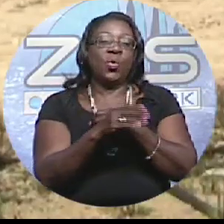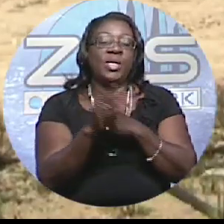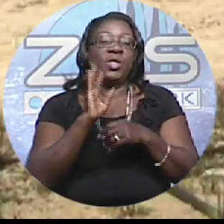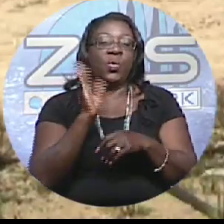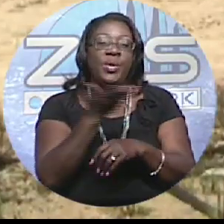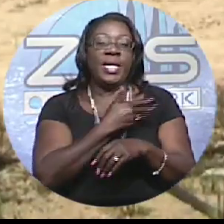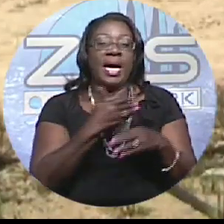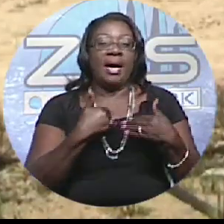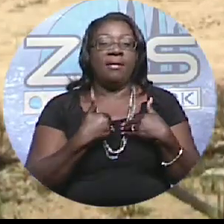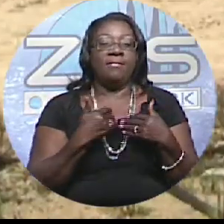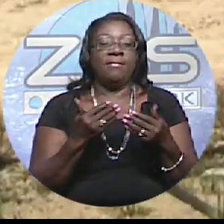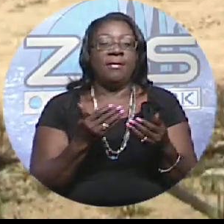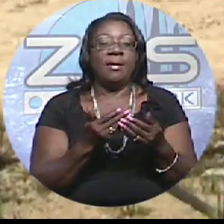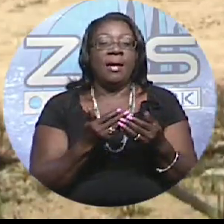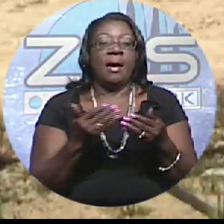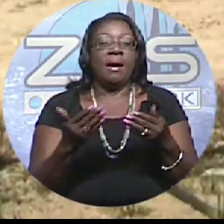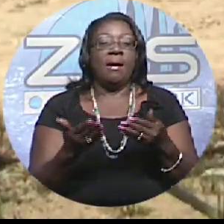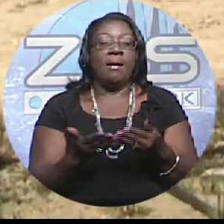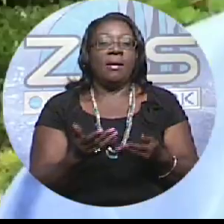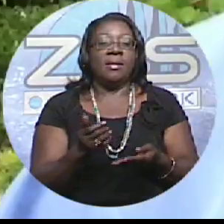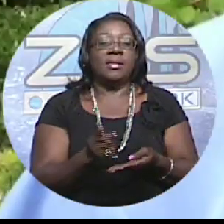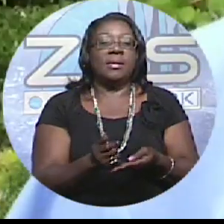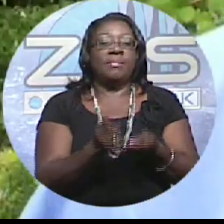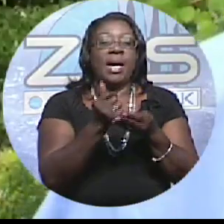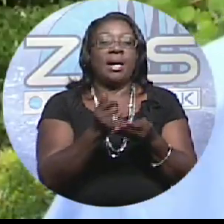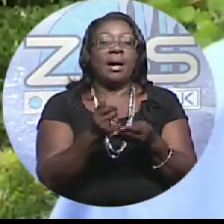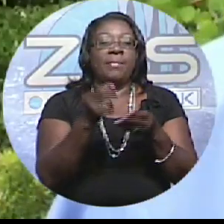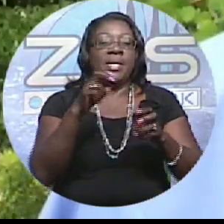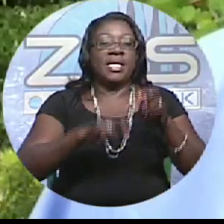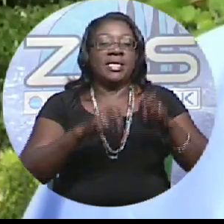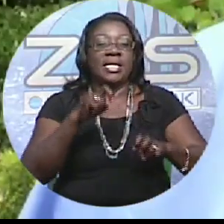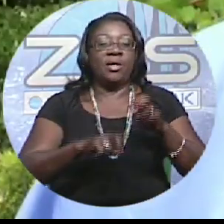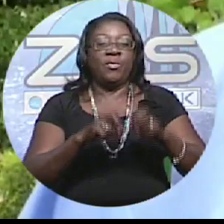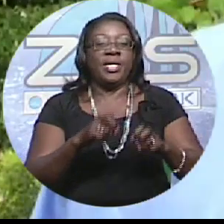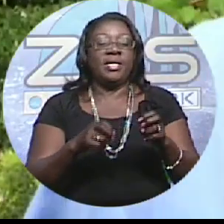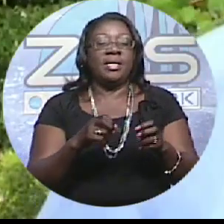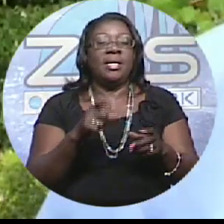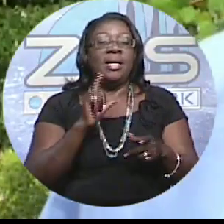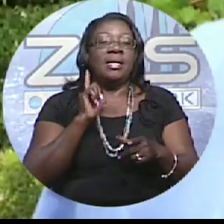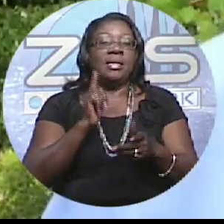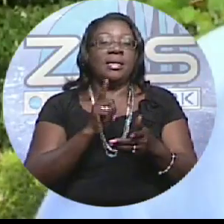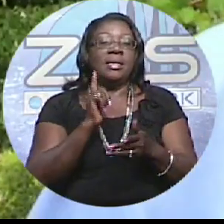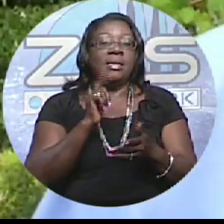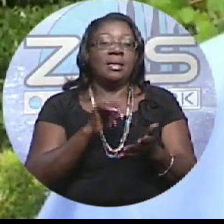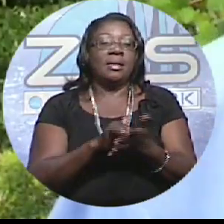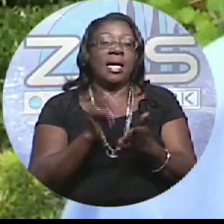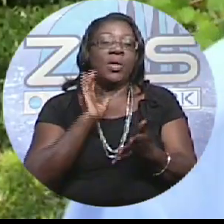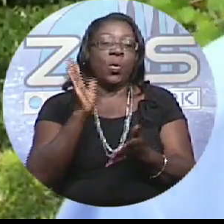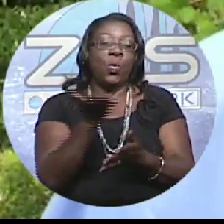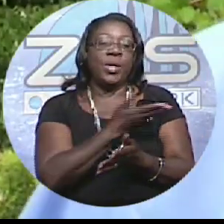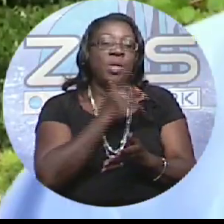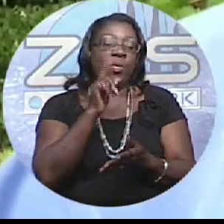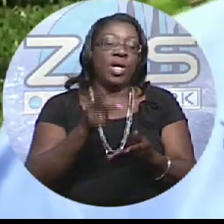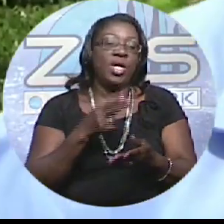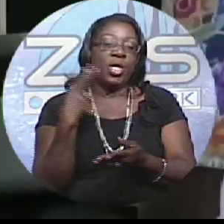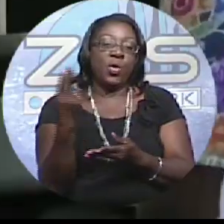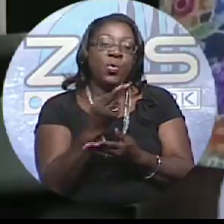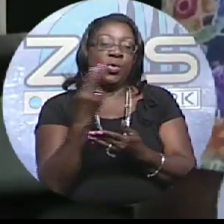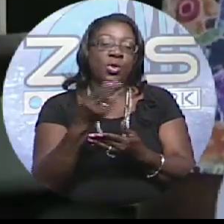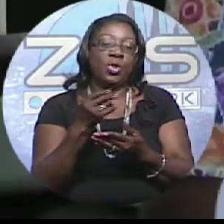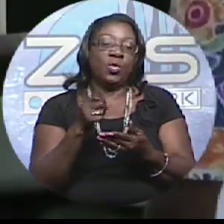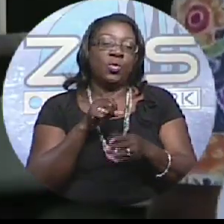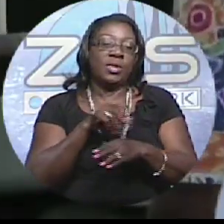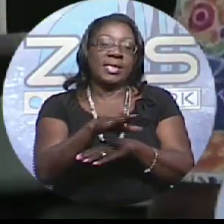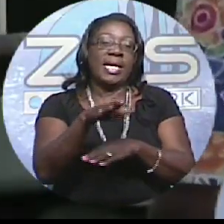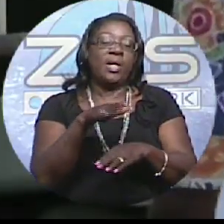we have a backup generator supply that we can use to distribute water to our customers. Now